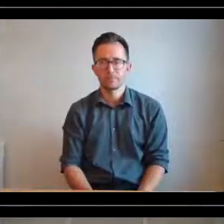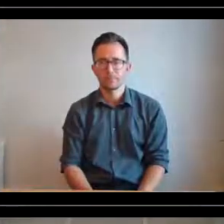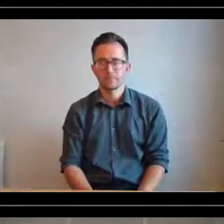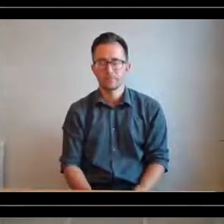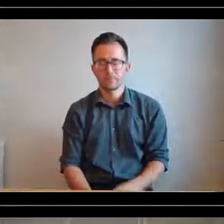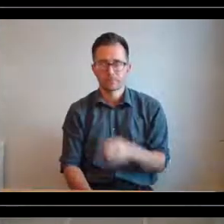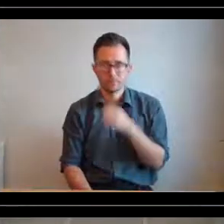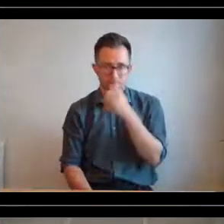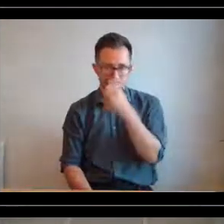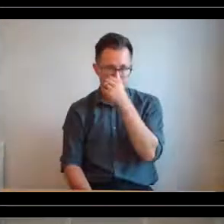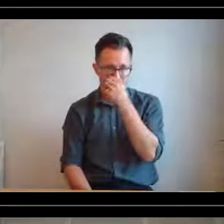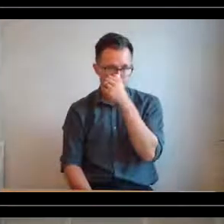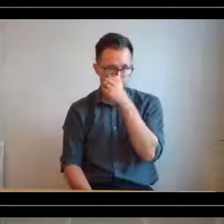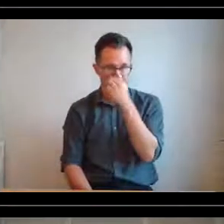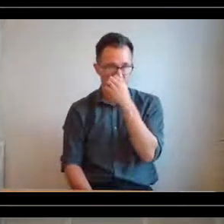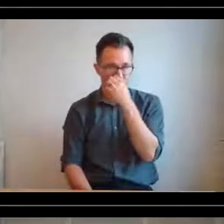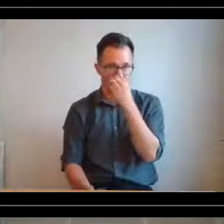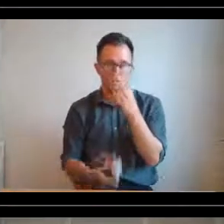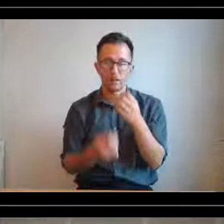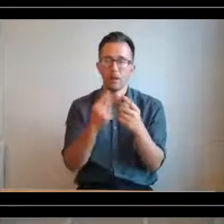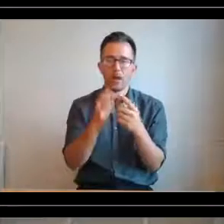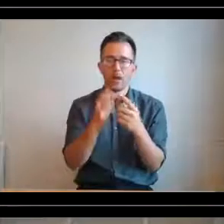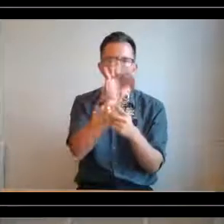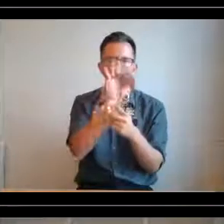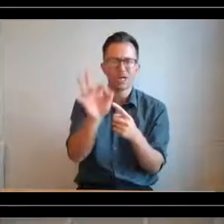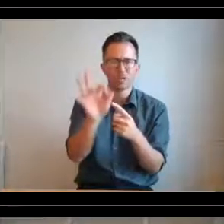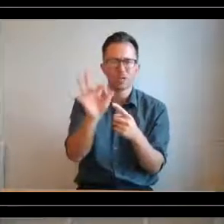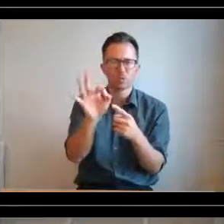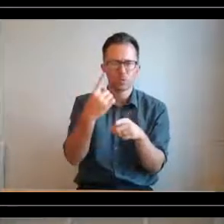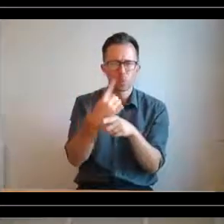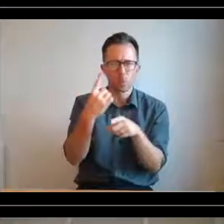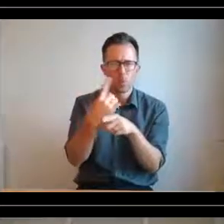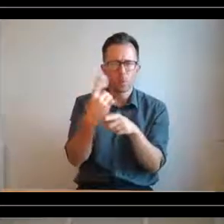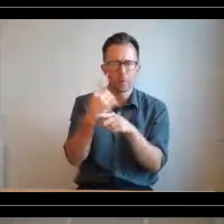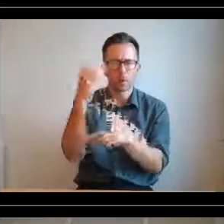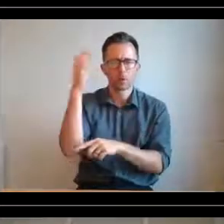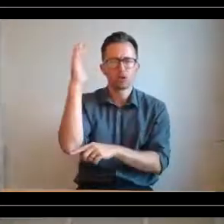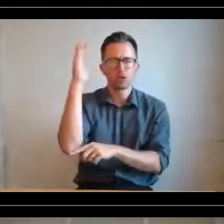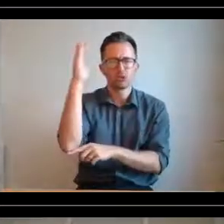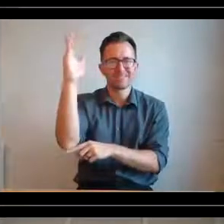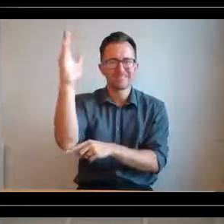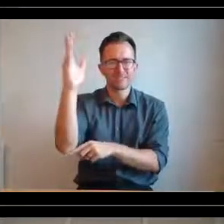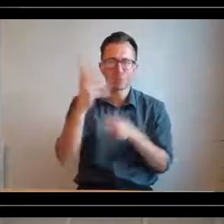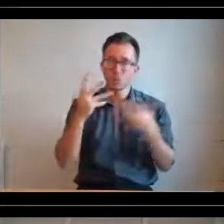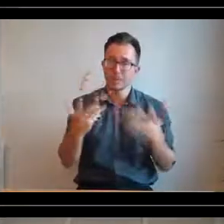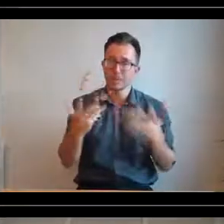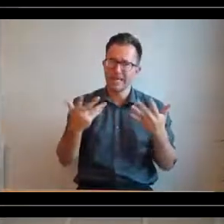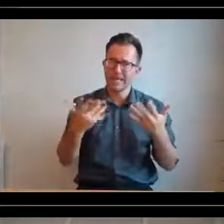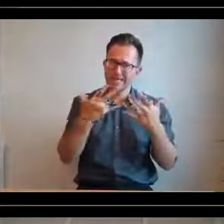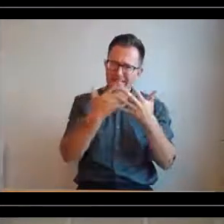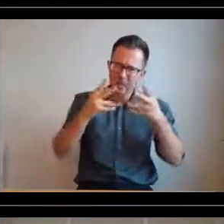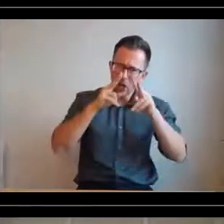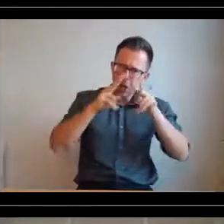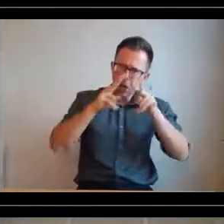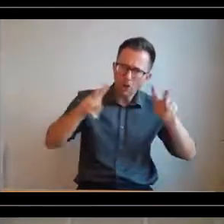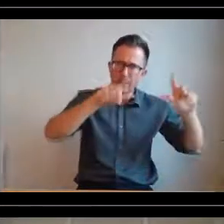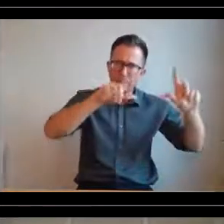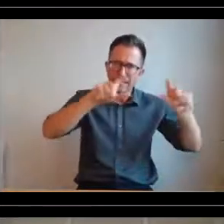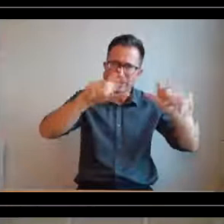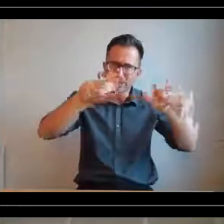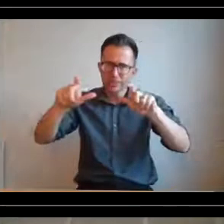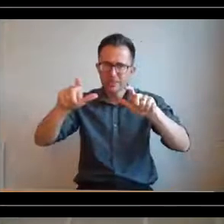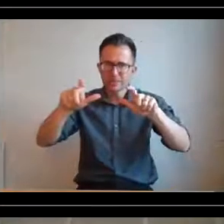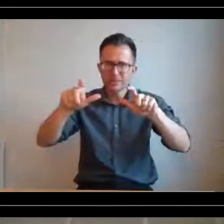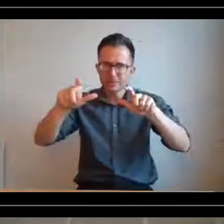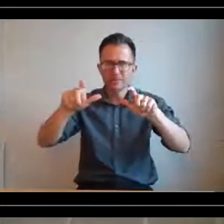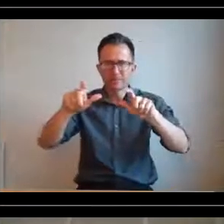Another question, this time about trees. We've seen lots of visualizations of trees at 15 years old, but there's